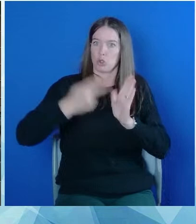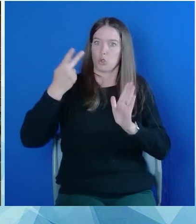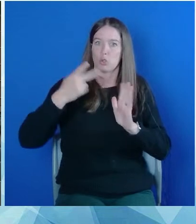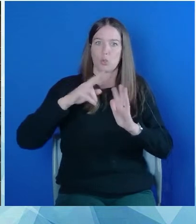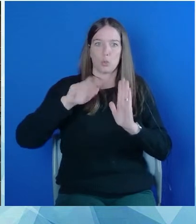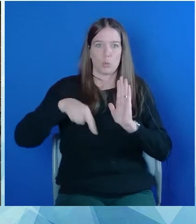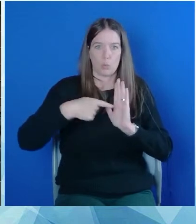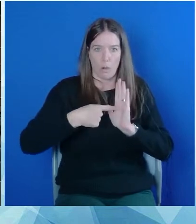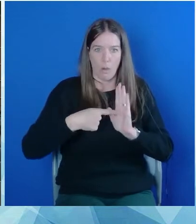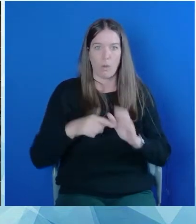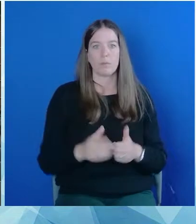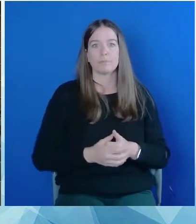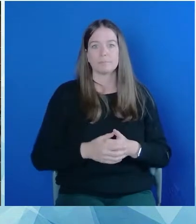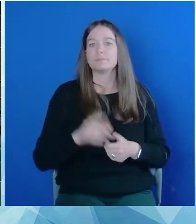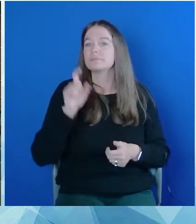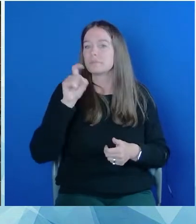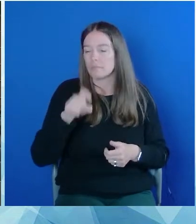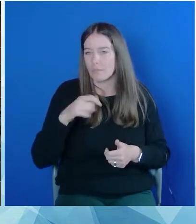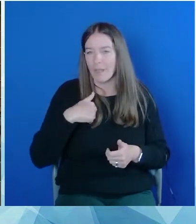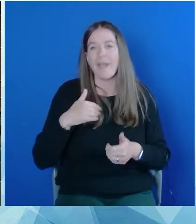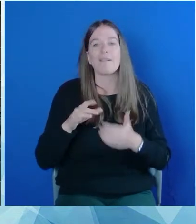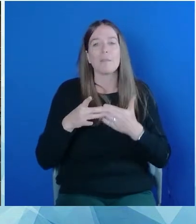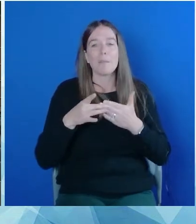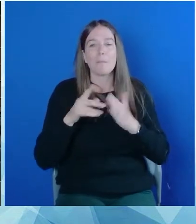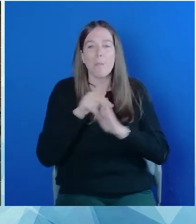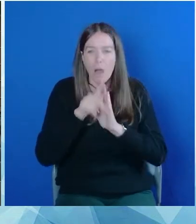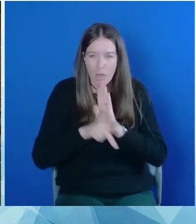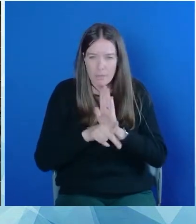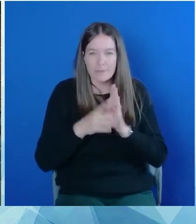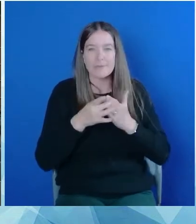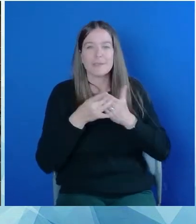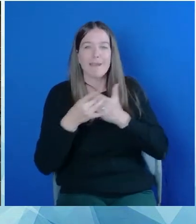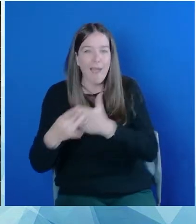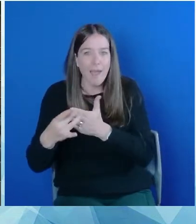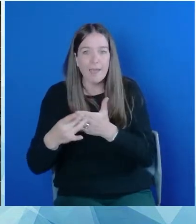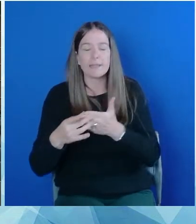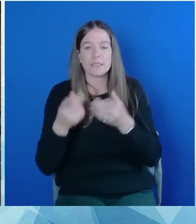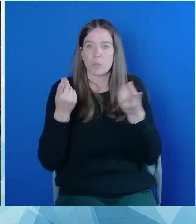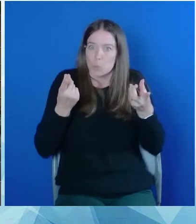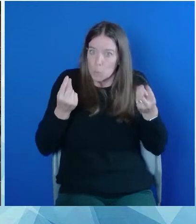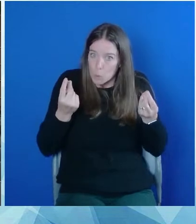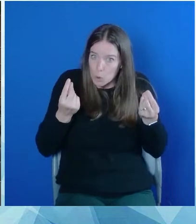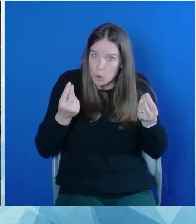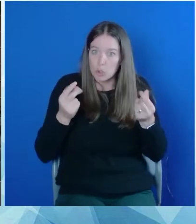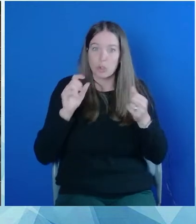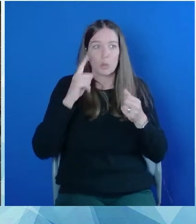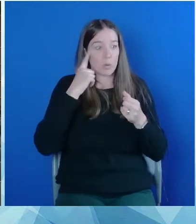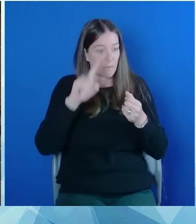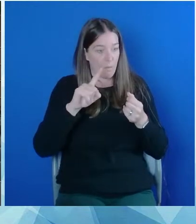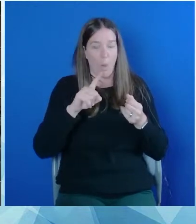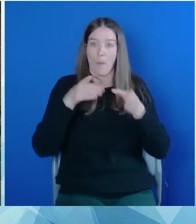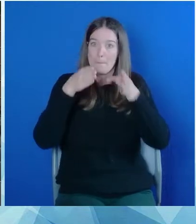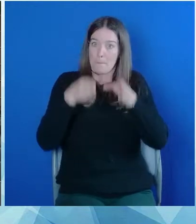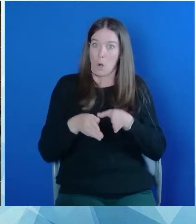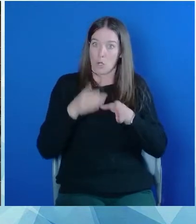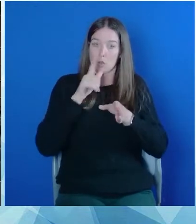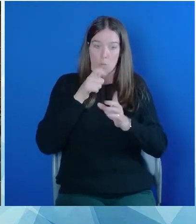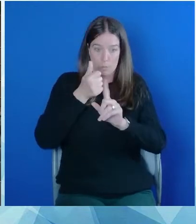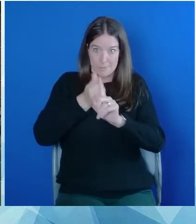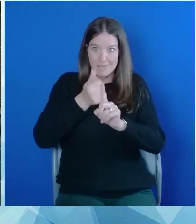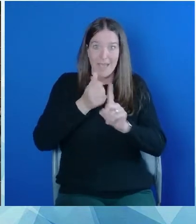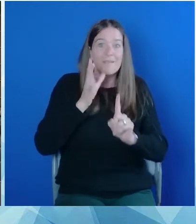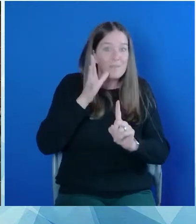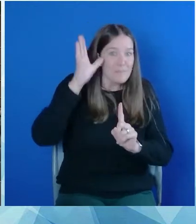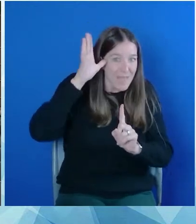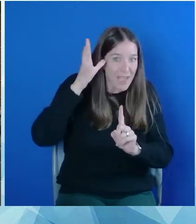There should be policy guidance on how to address dual role for an individual who is a parent as well as a staff member